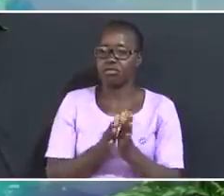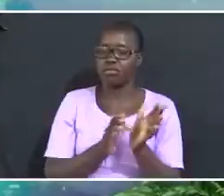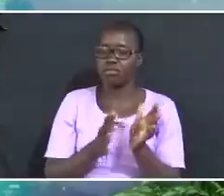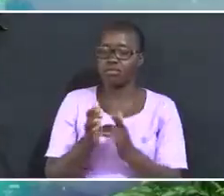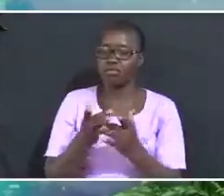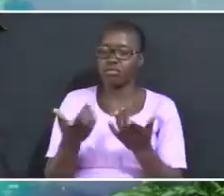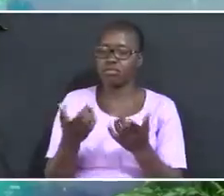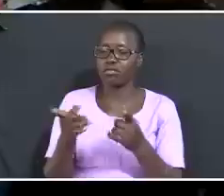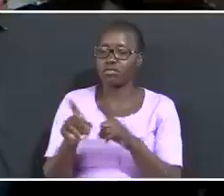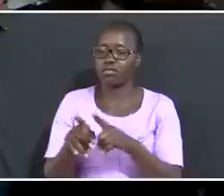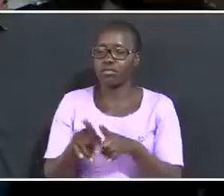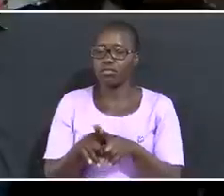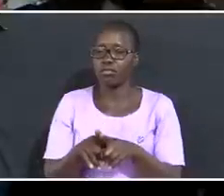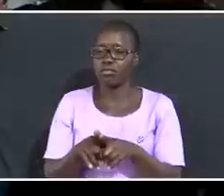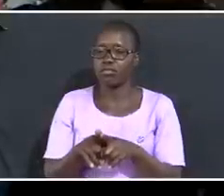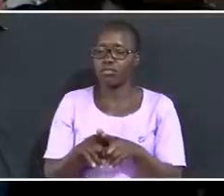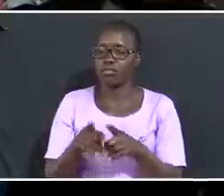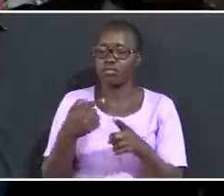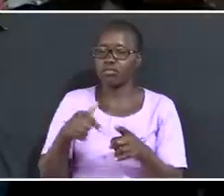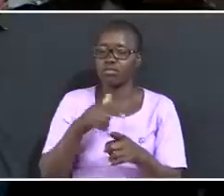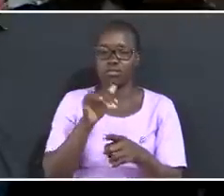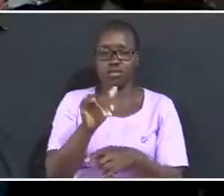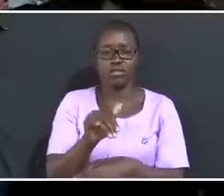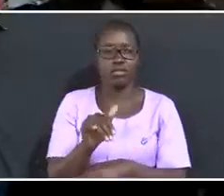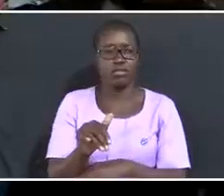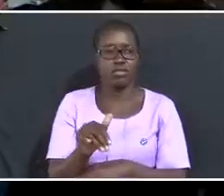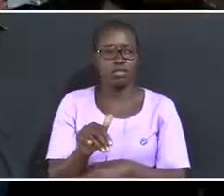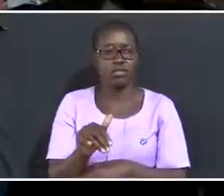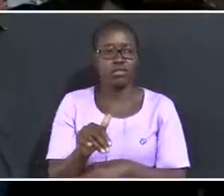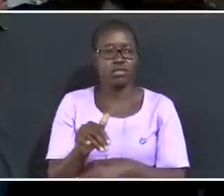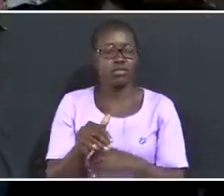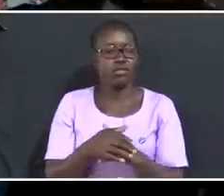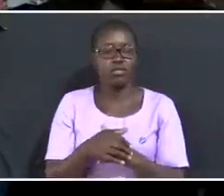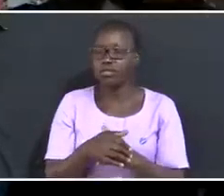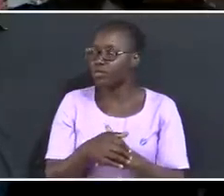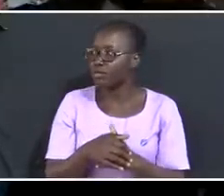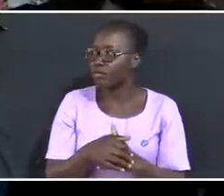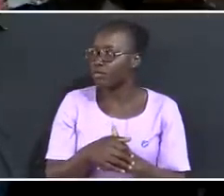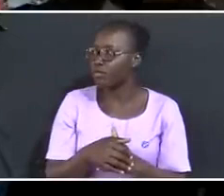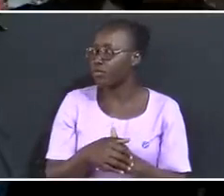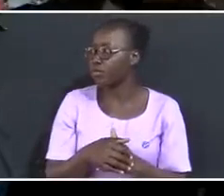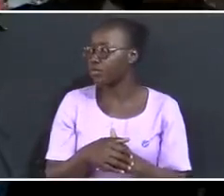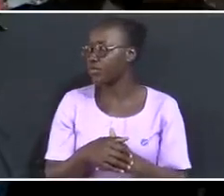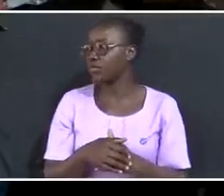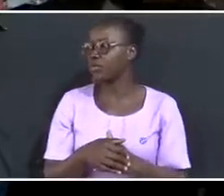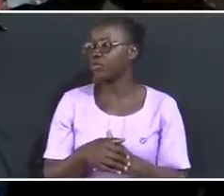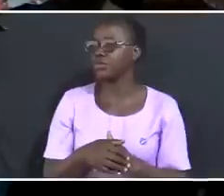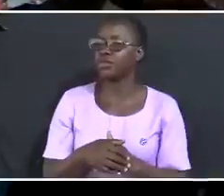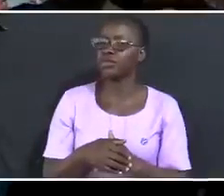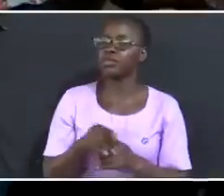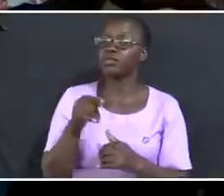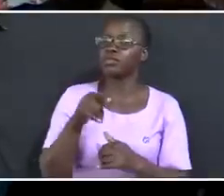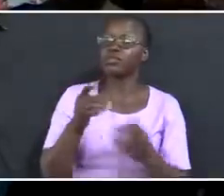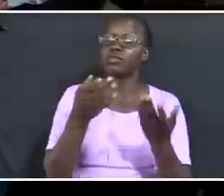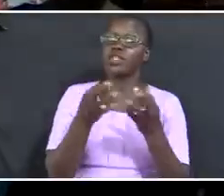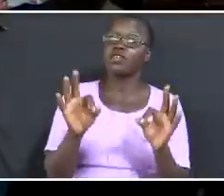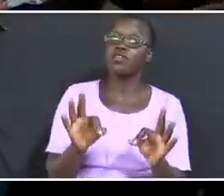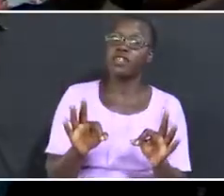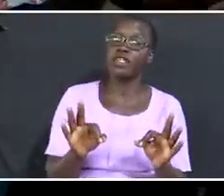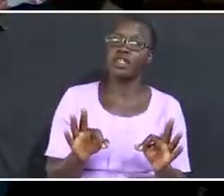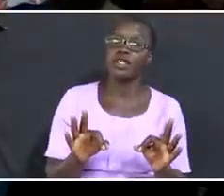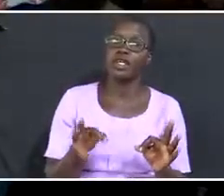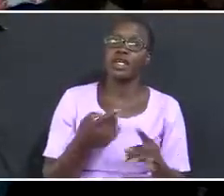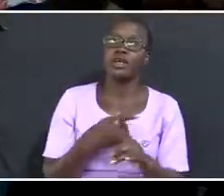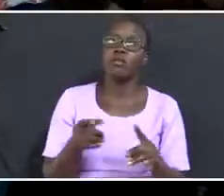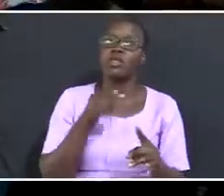this Bible teaches us that. This is the irony. He tells us, you are free,